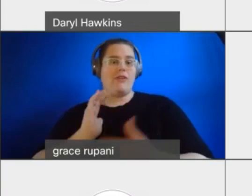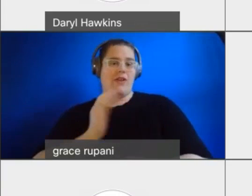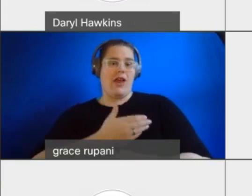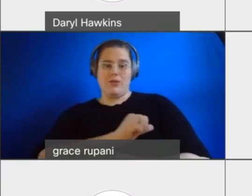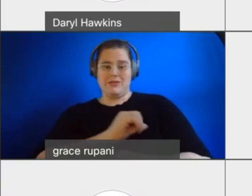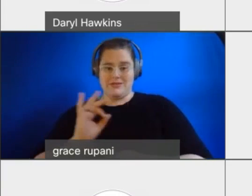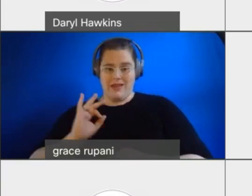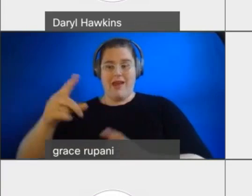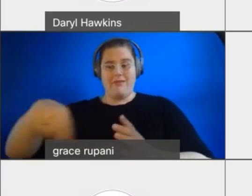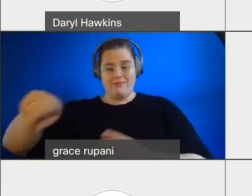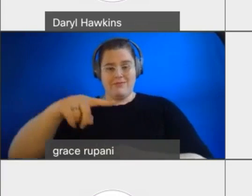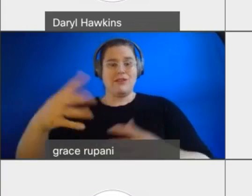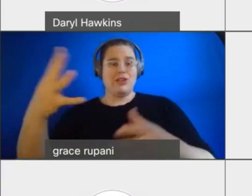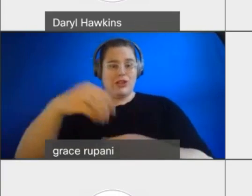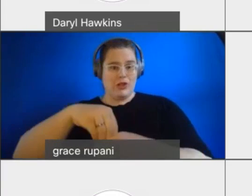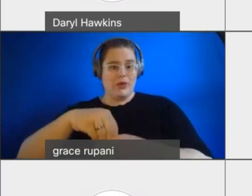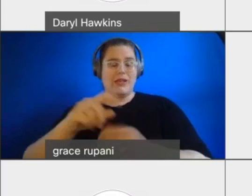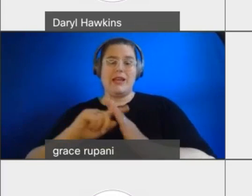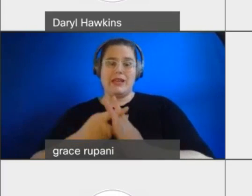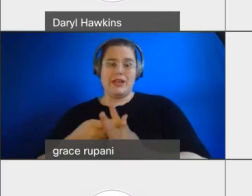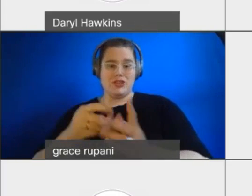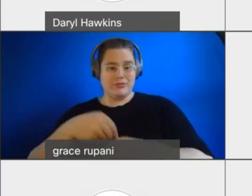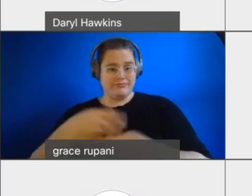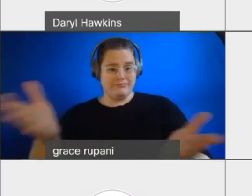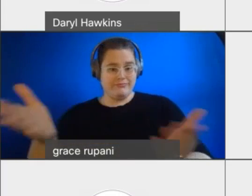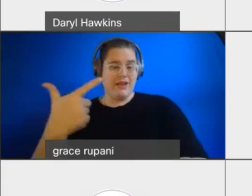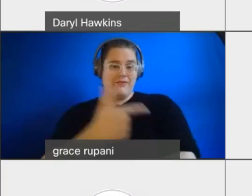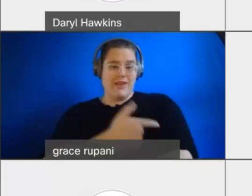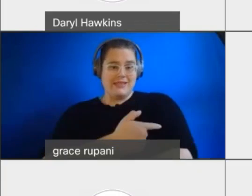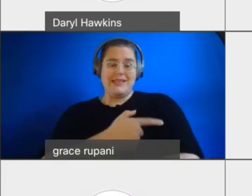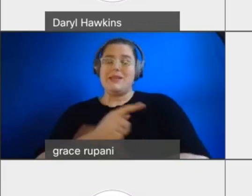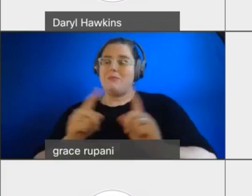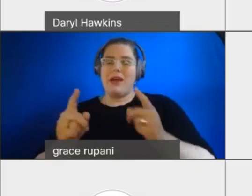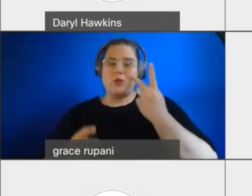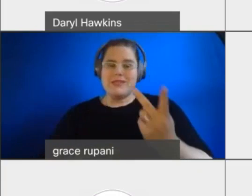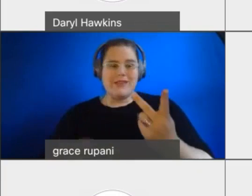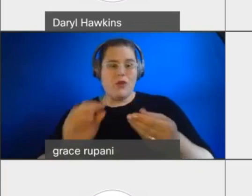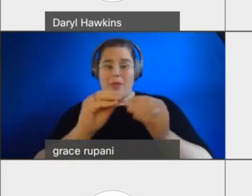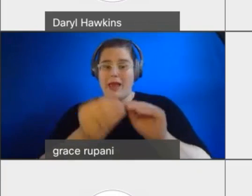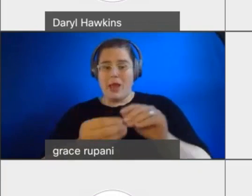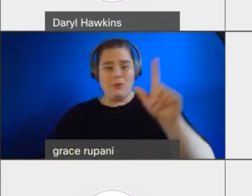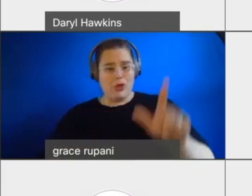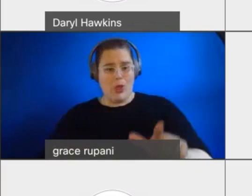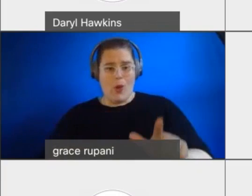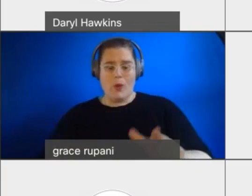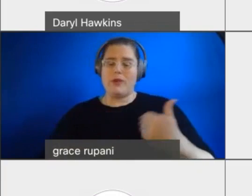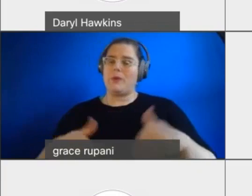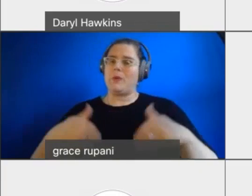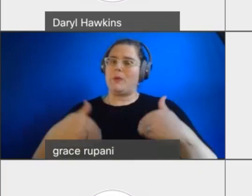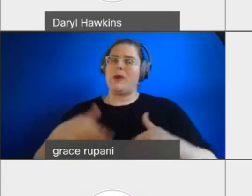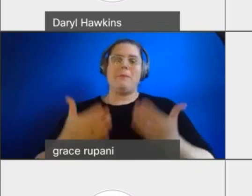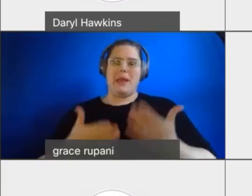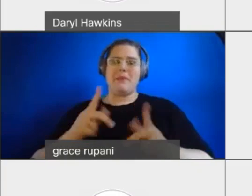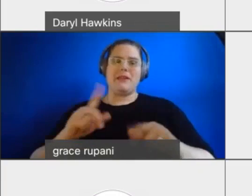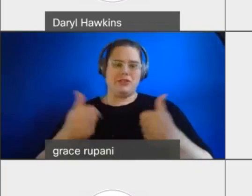the initial vaccine distribution. But as you can see from that number, that could prove challenging, because we're